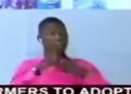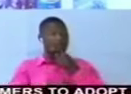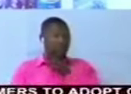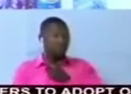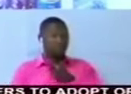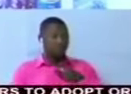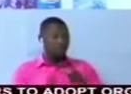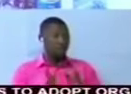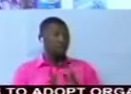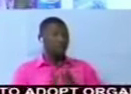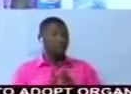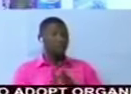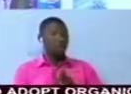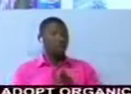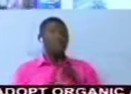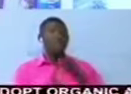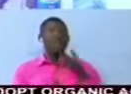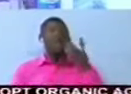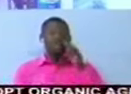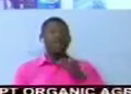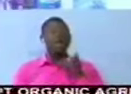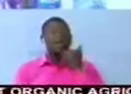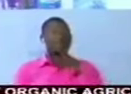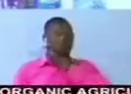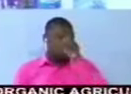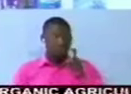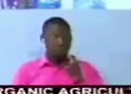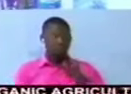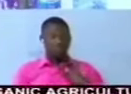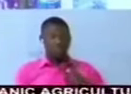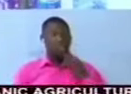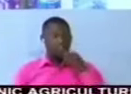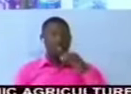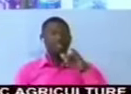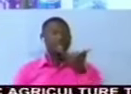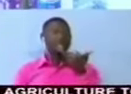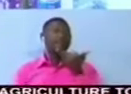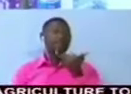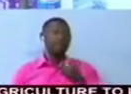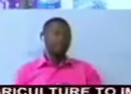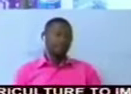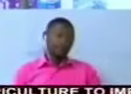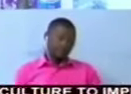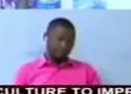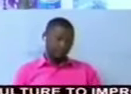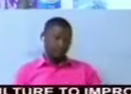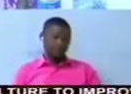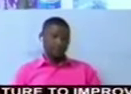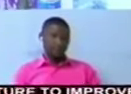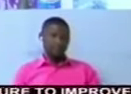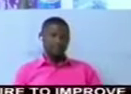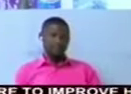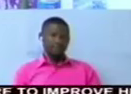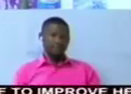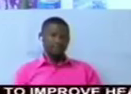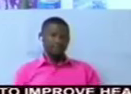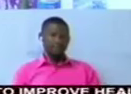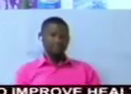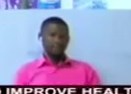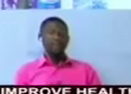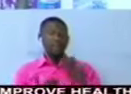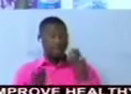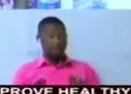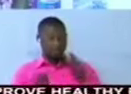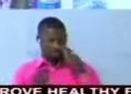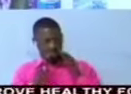those things, nañ ma laaj rek ma ne waaw. Let them just ask me and I say yes. Man noon laa ko gisee. That's how